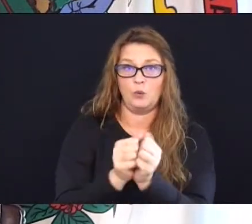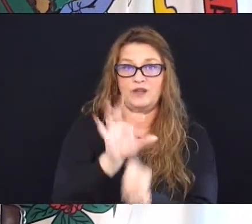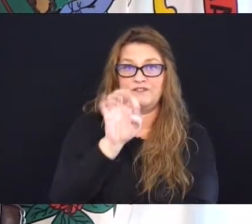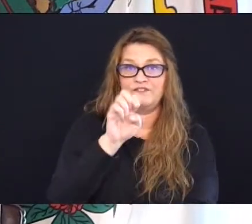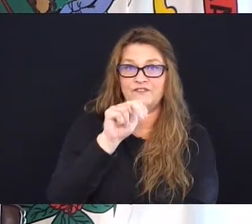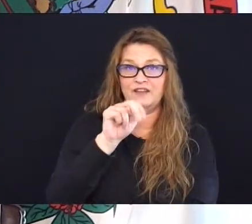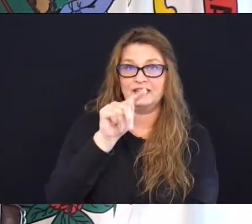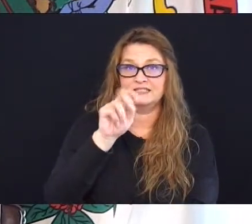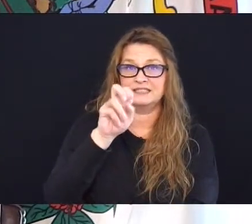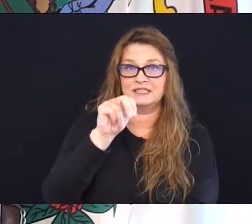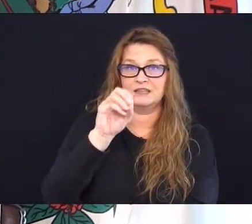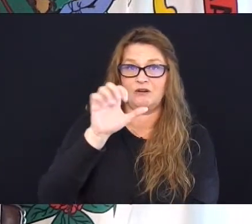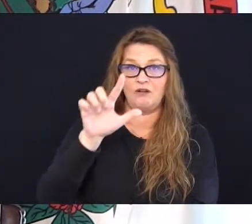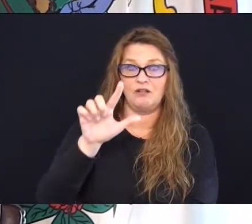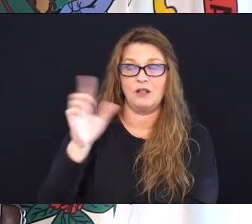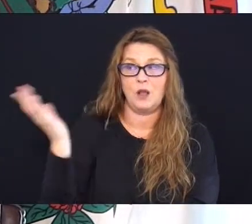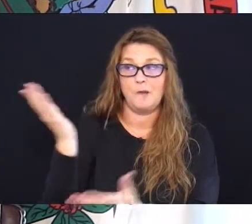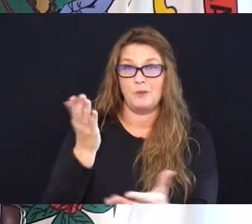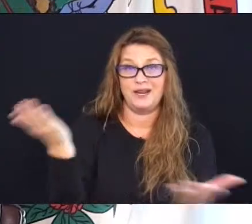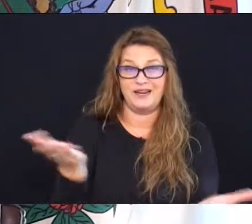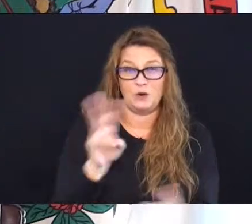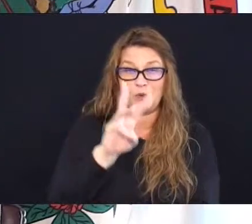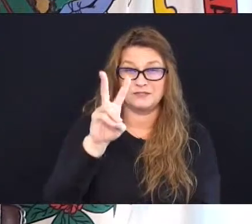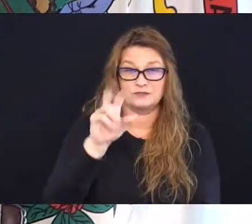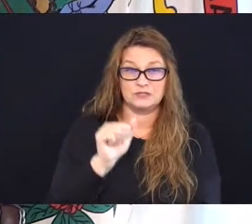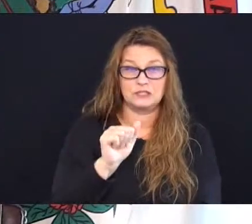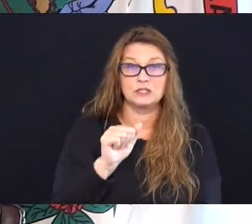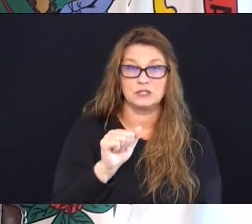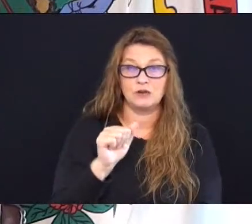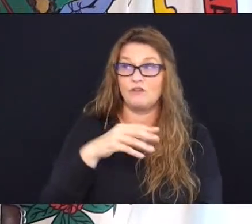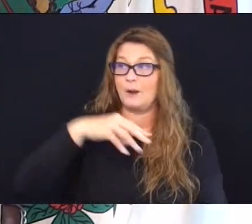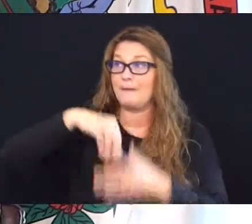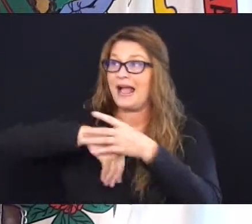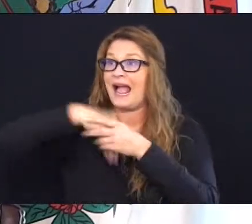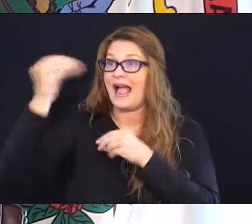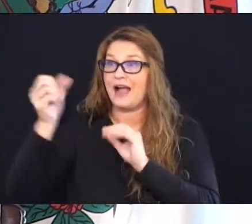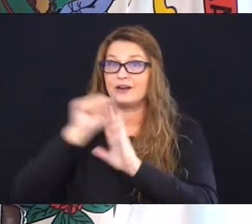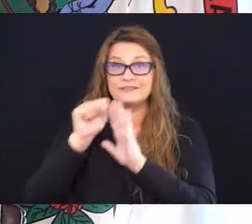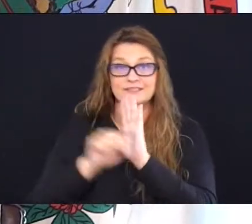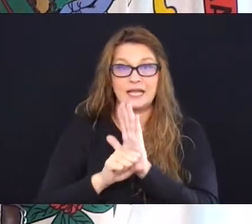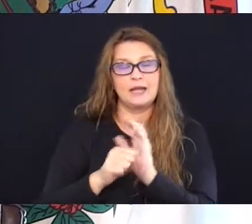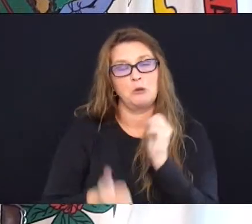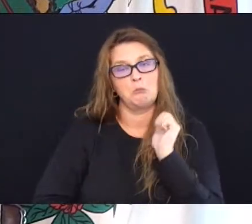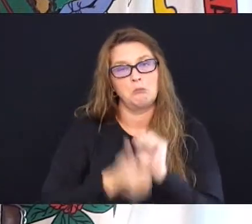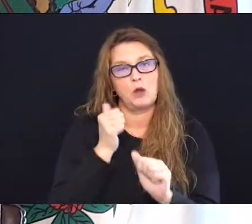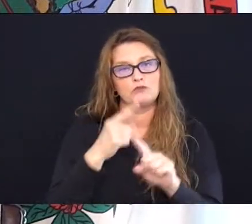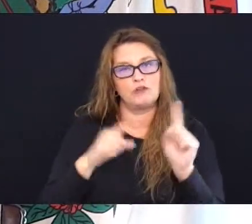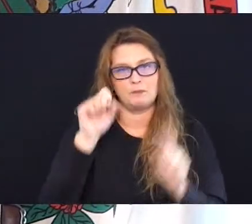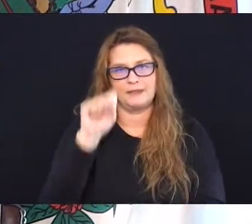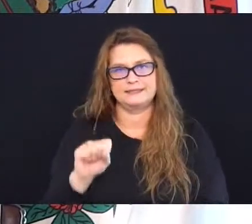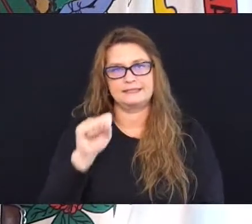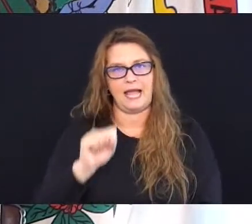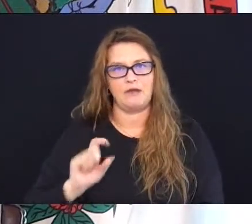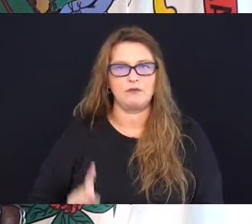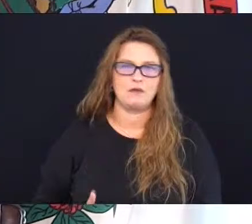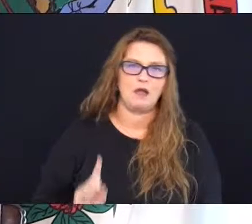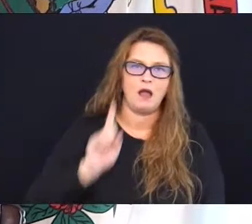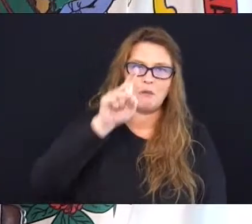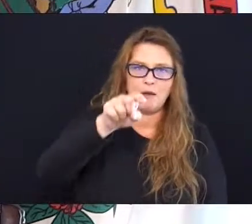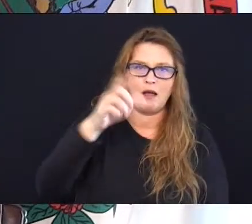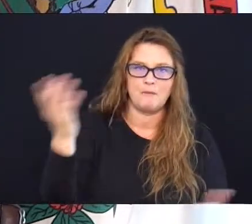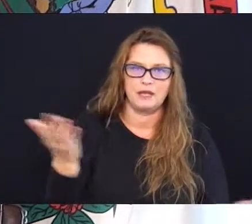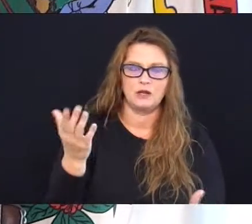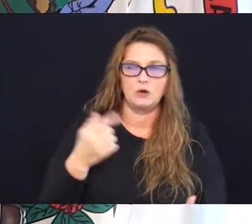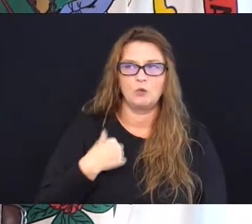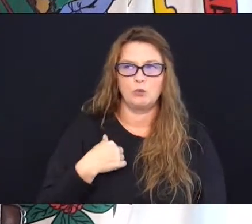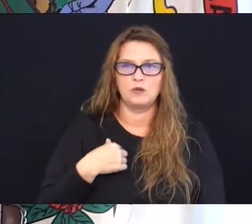state and bringing it into West Virginia, primarily from coming across our southern border and everything, to tighten down on that and